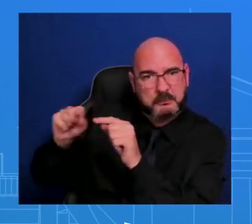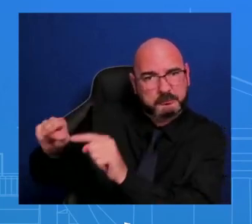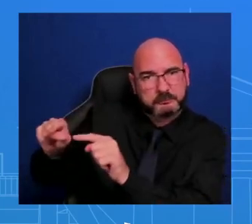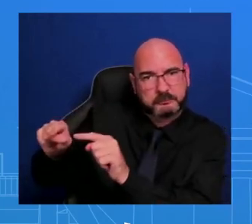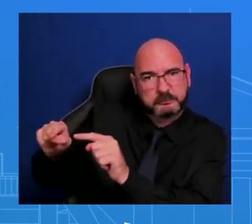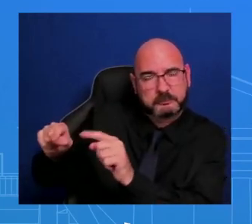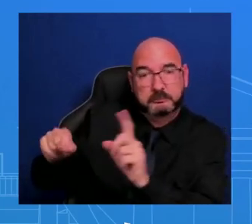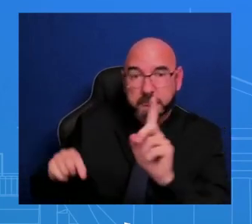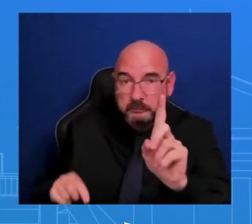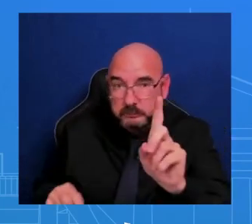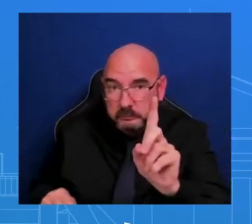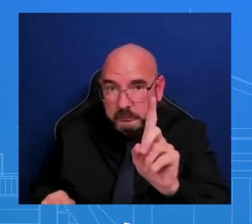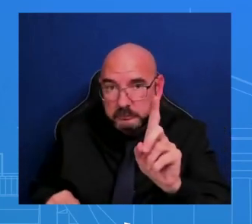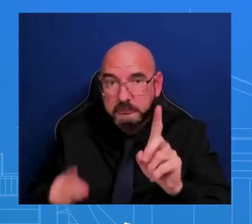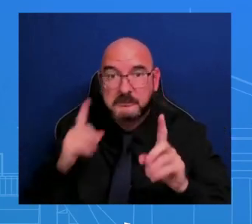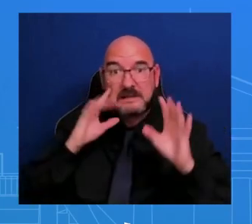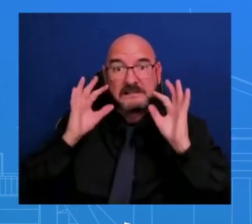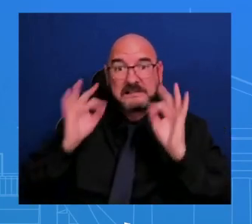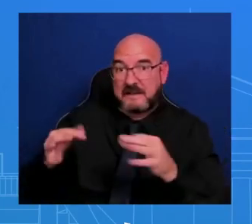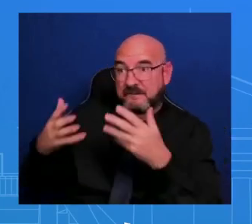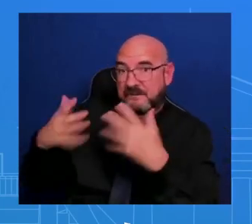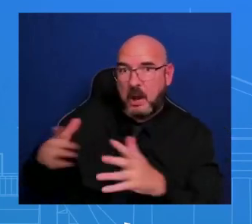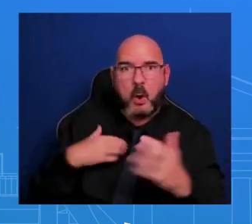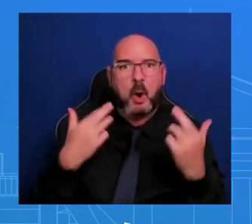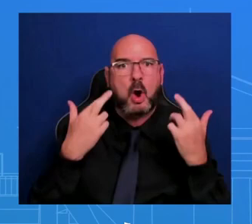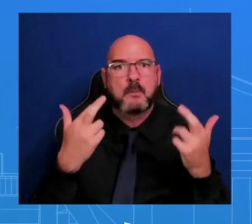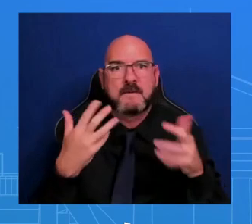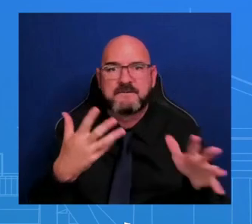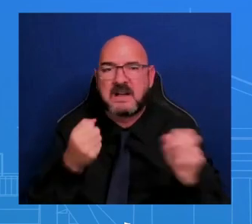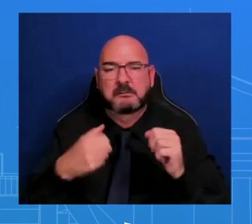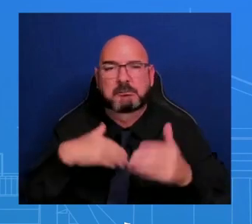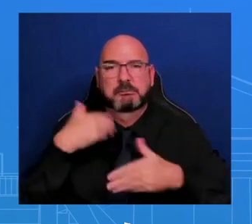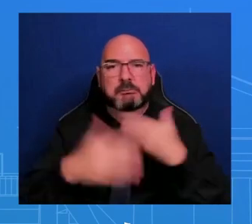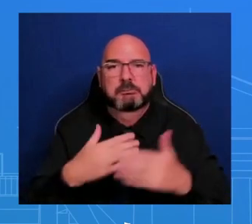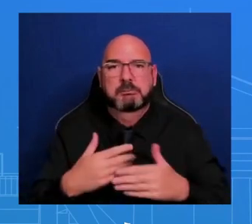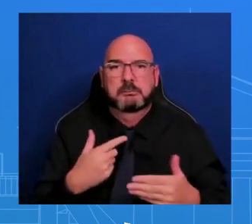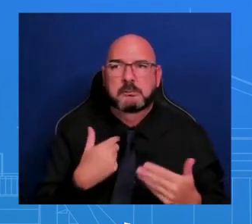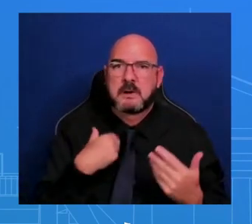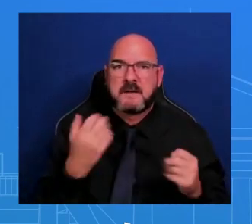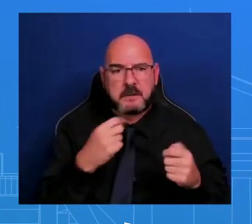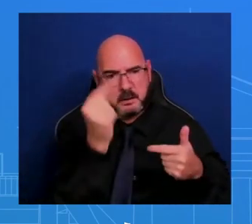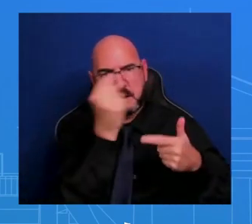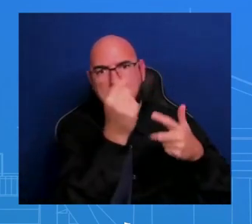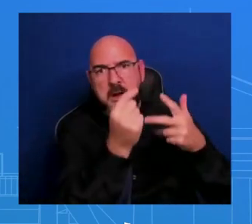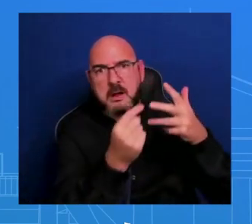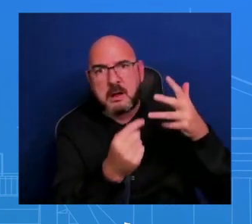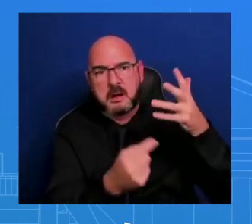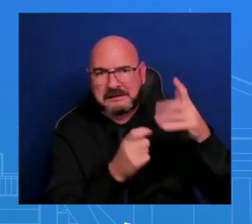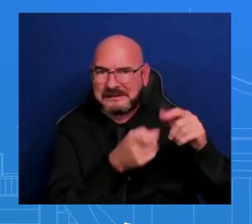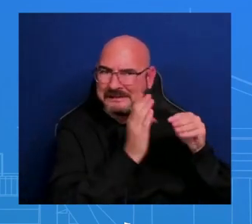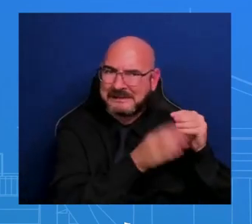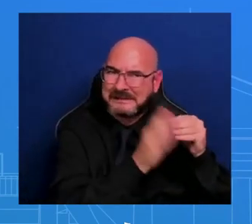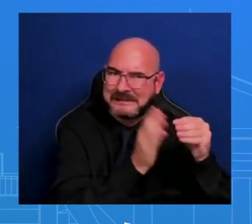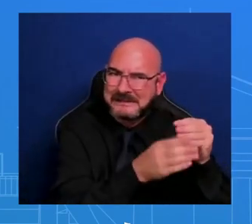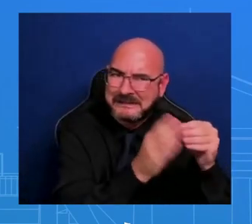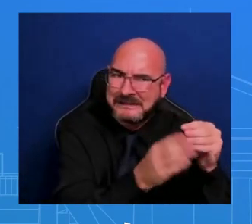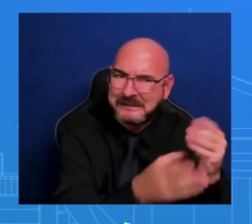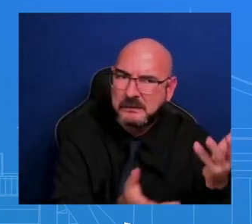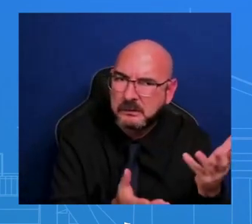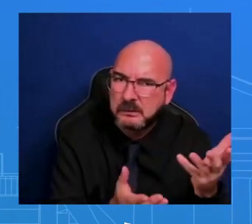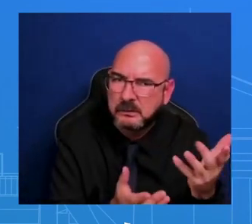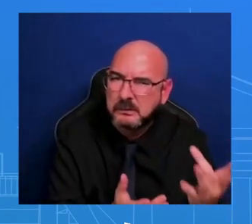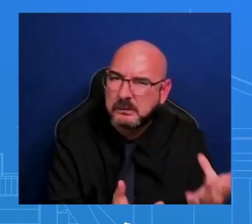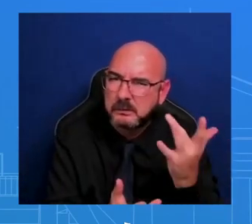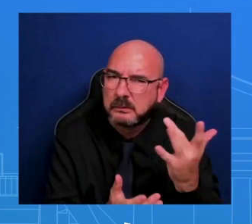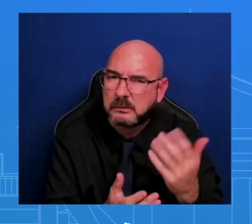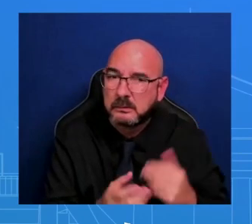we hope they do it very quickly because we have a lot of business to get done. Just talked about two supplementals, one that we, the national security one that we announced